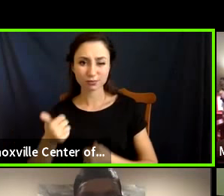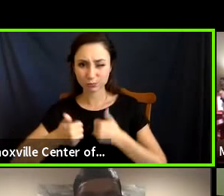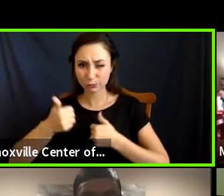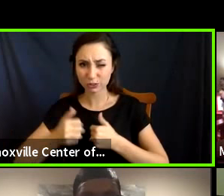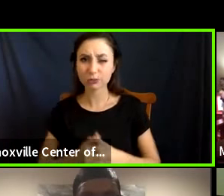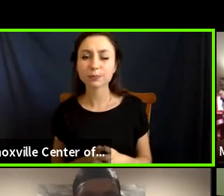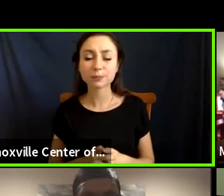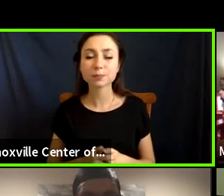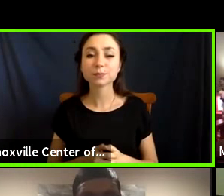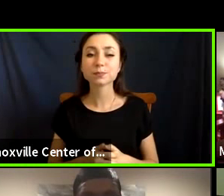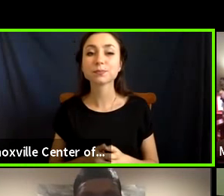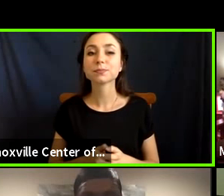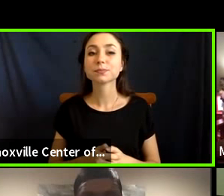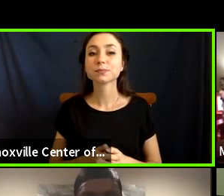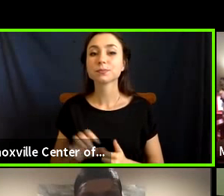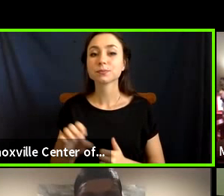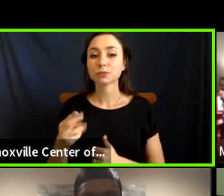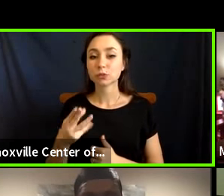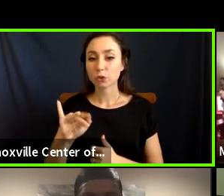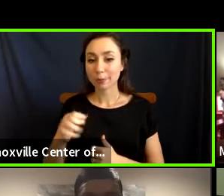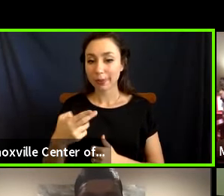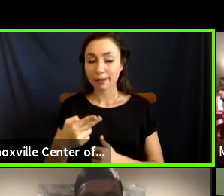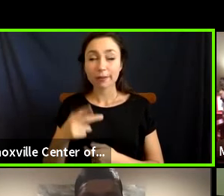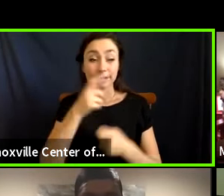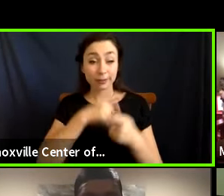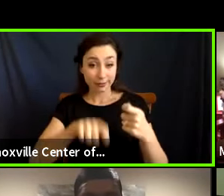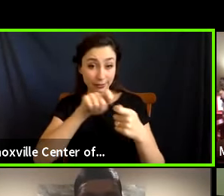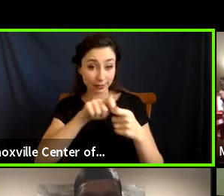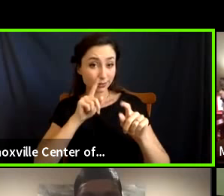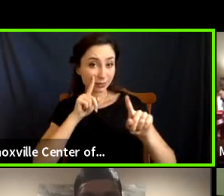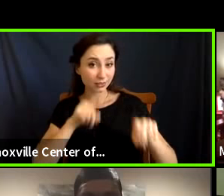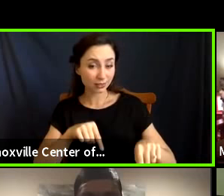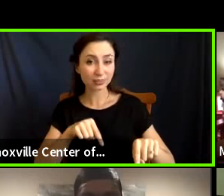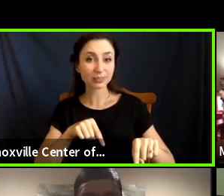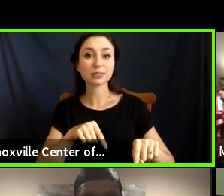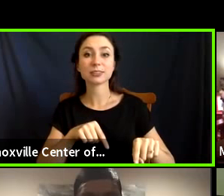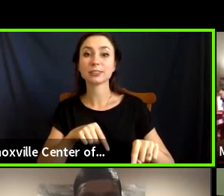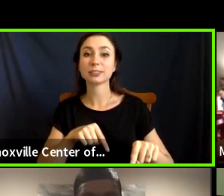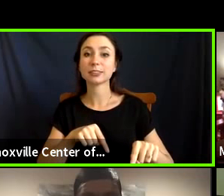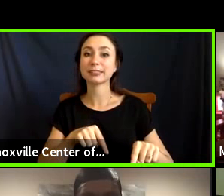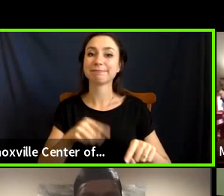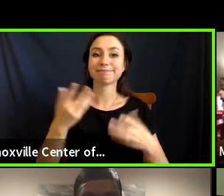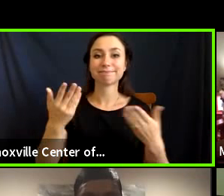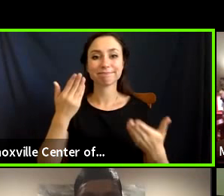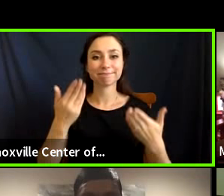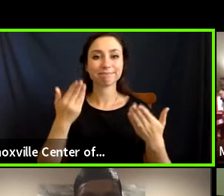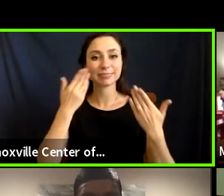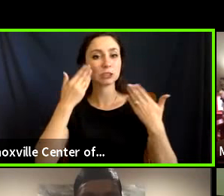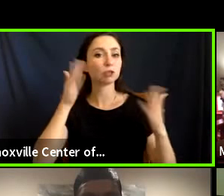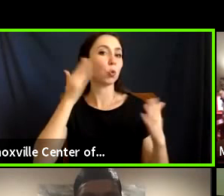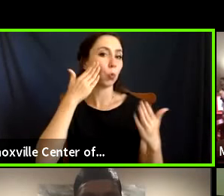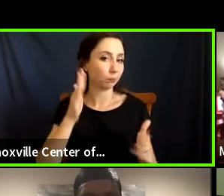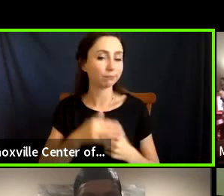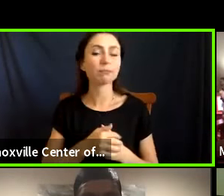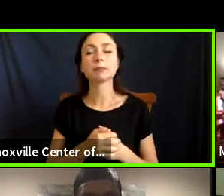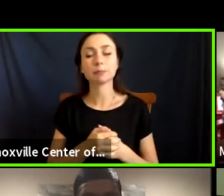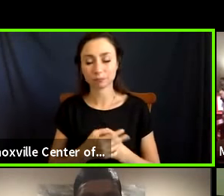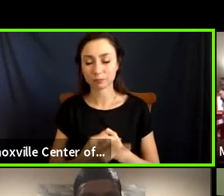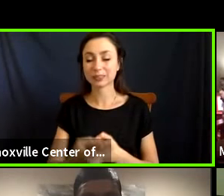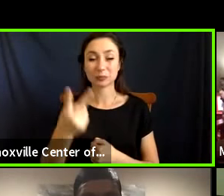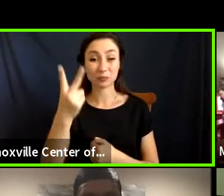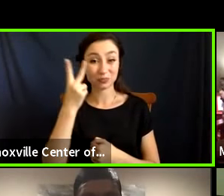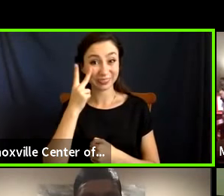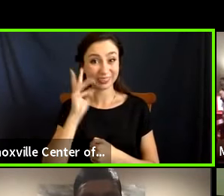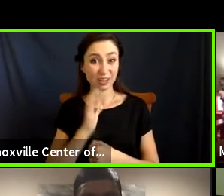that's the specific answer to your question would be speculative on my part. We have seen in our own